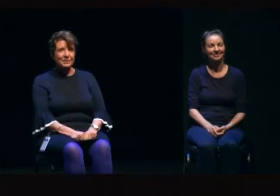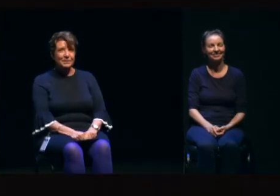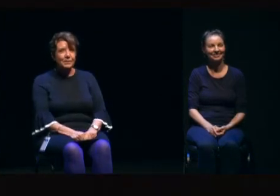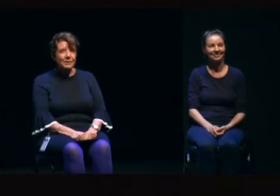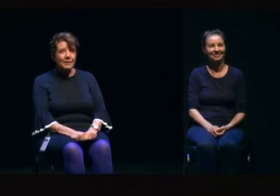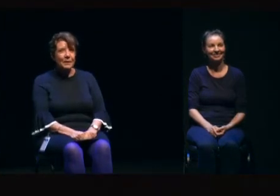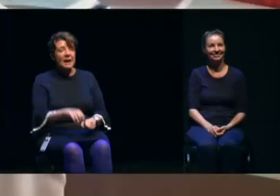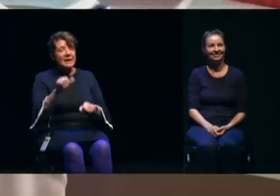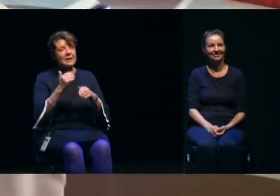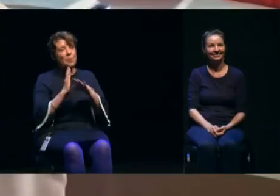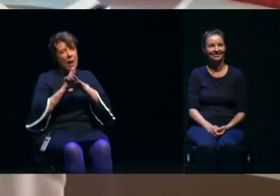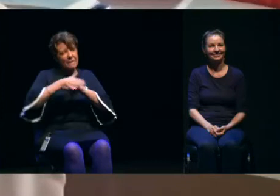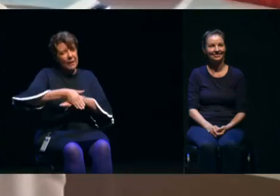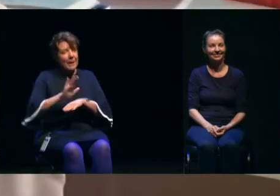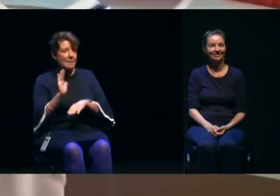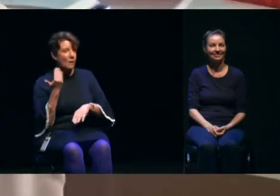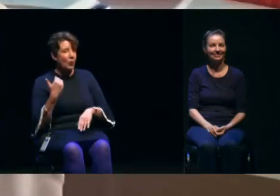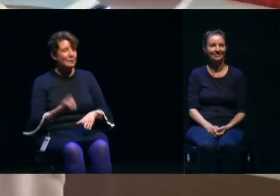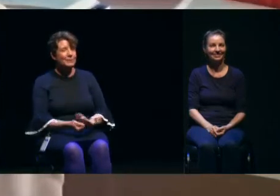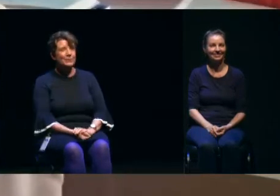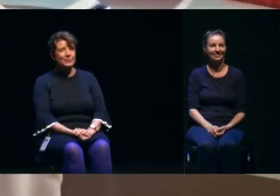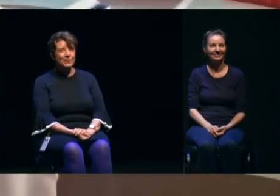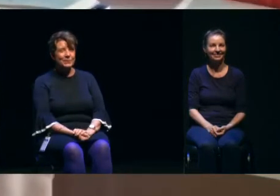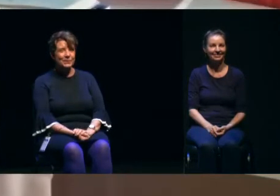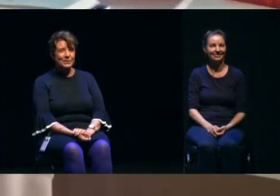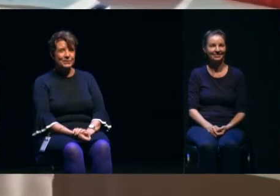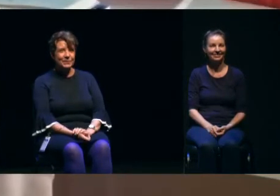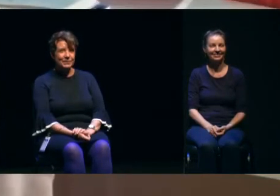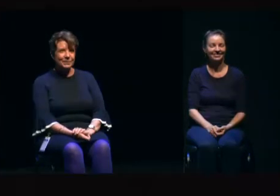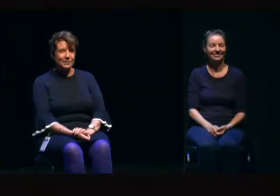It takes more effort than before.